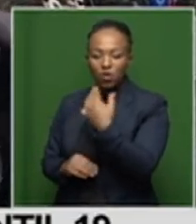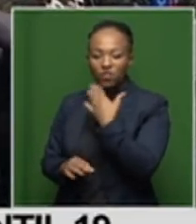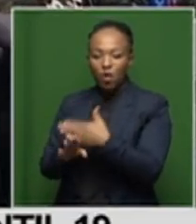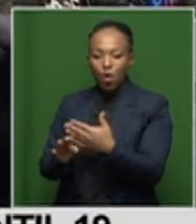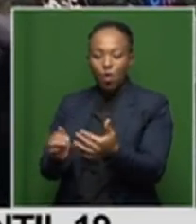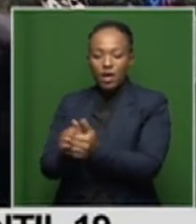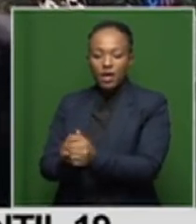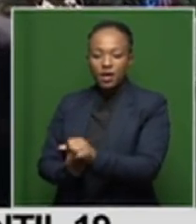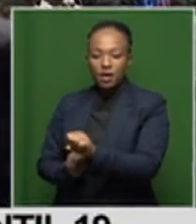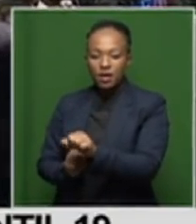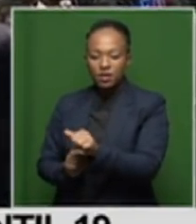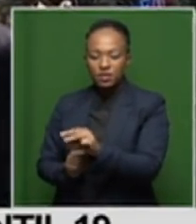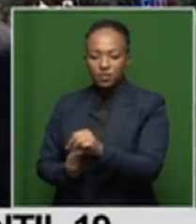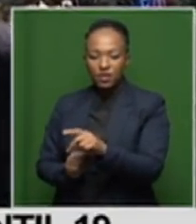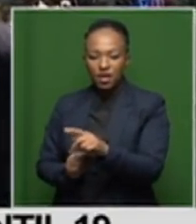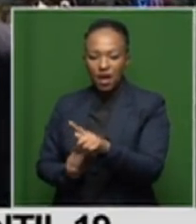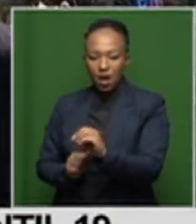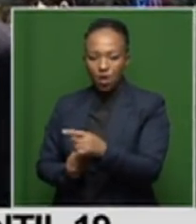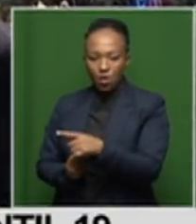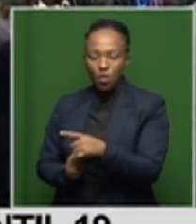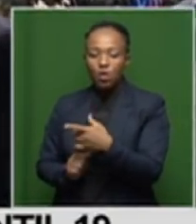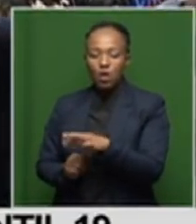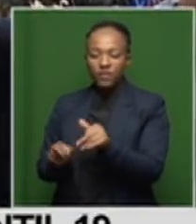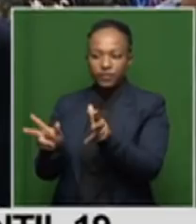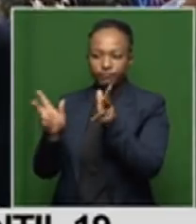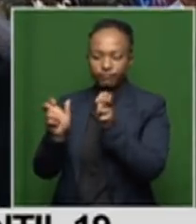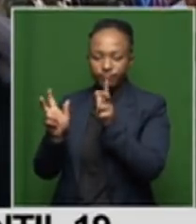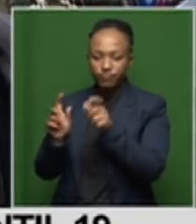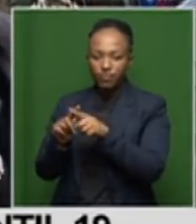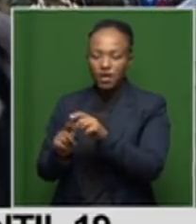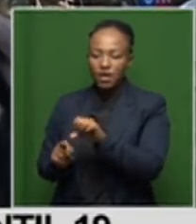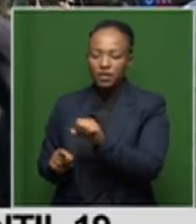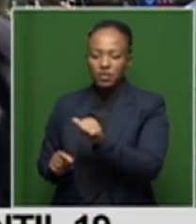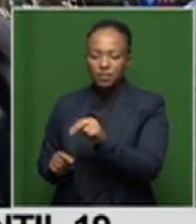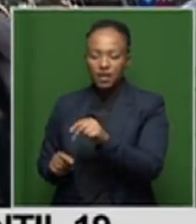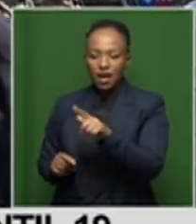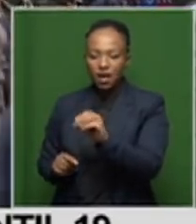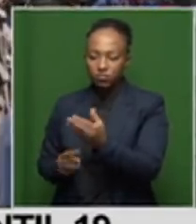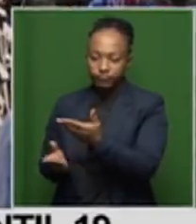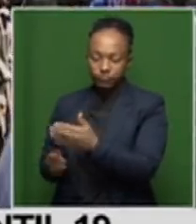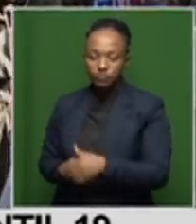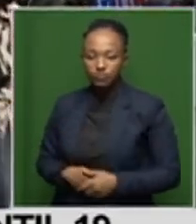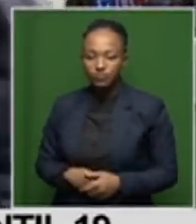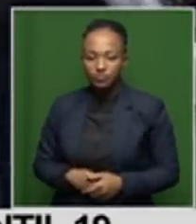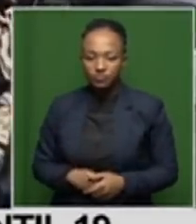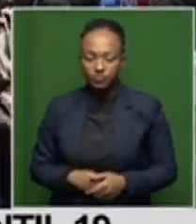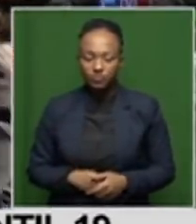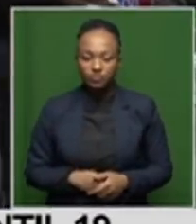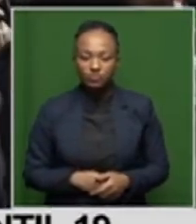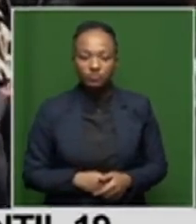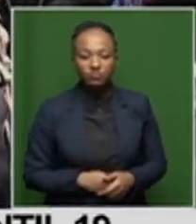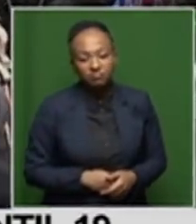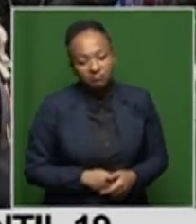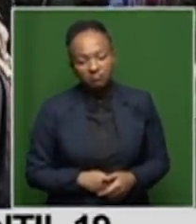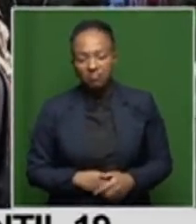colleague Samkele Maseko, who's standing by for us and, of course, has been observing proceedings. Samkele, over to you. To the plea, but of